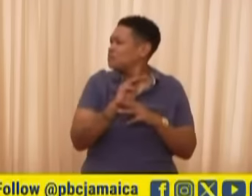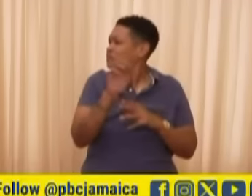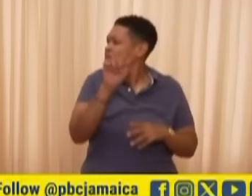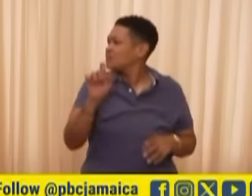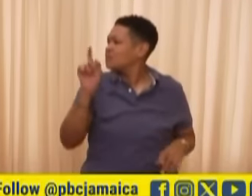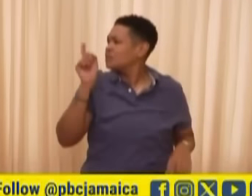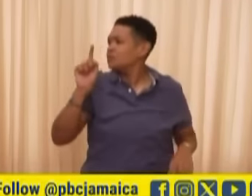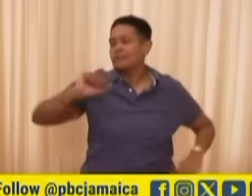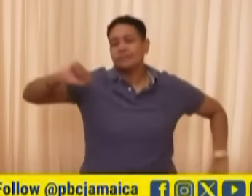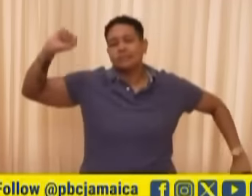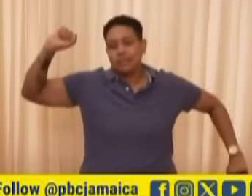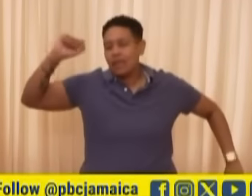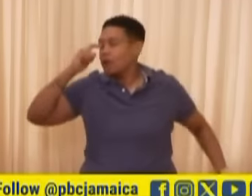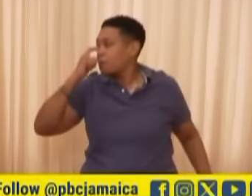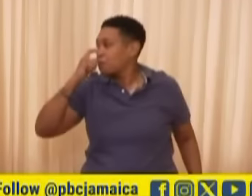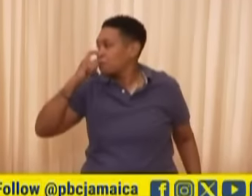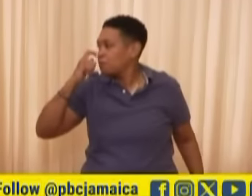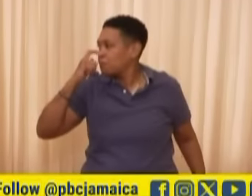the arena